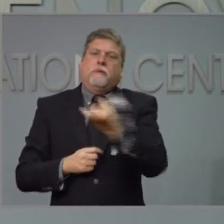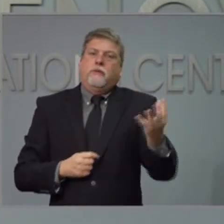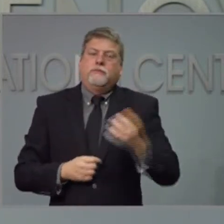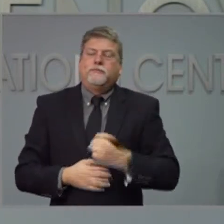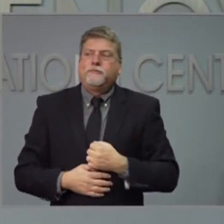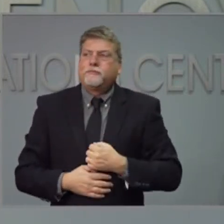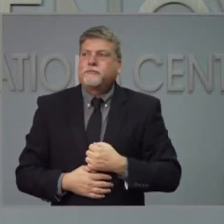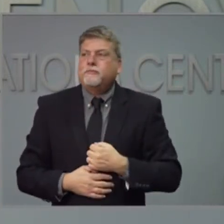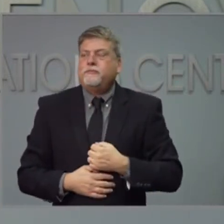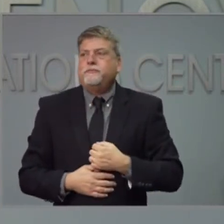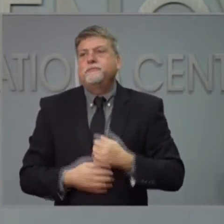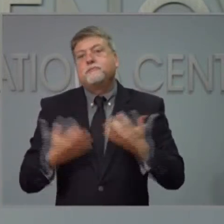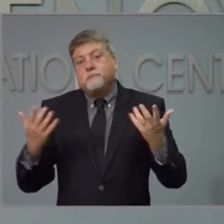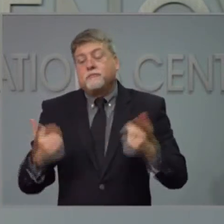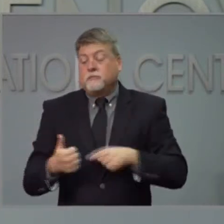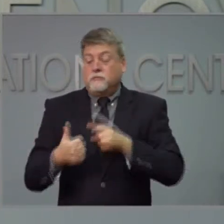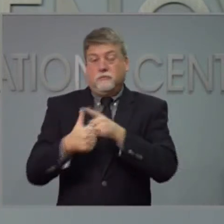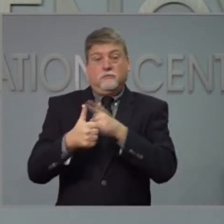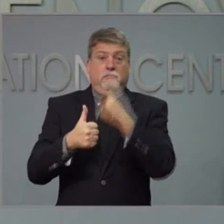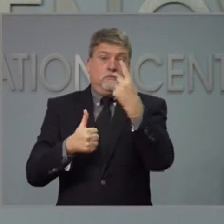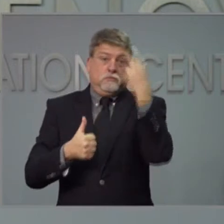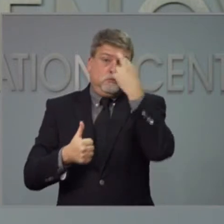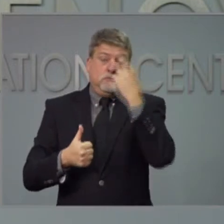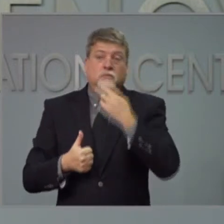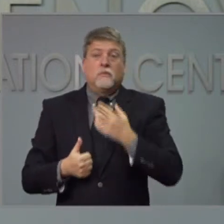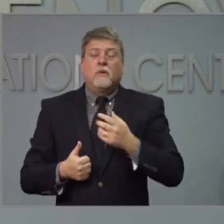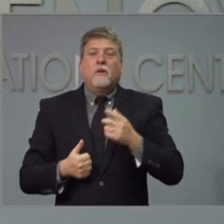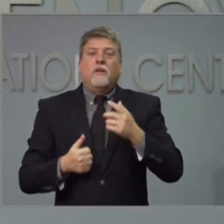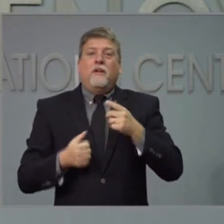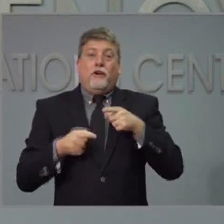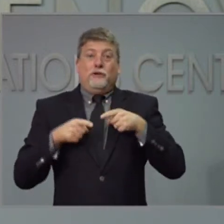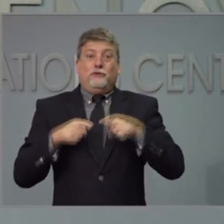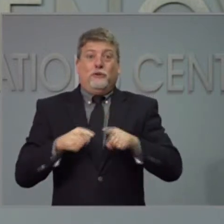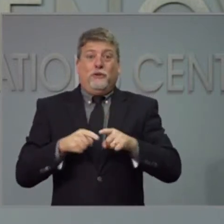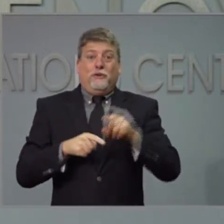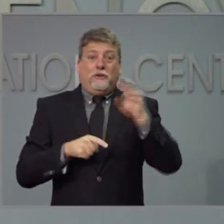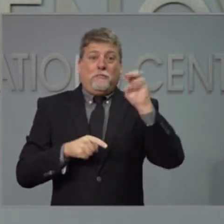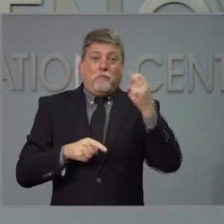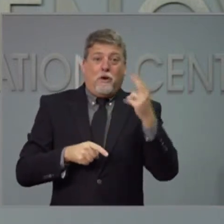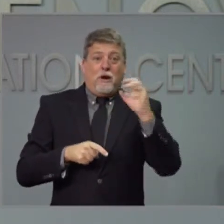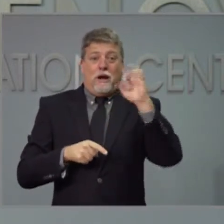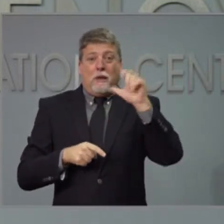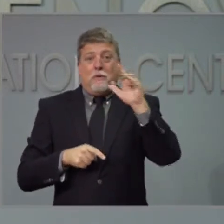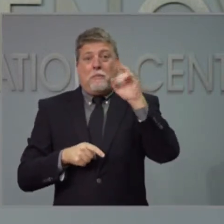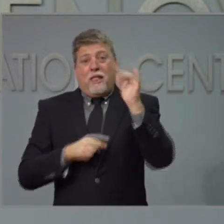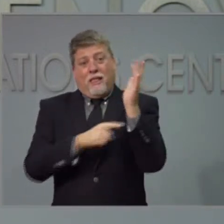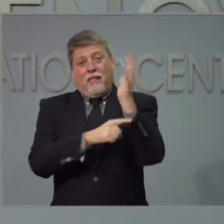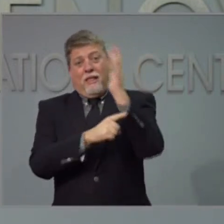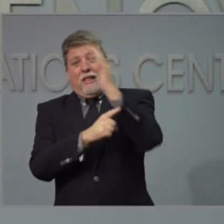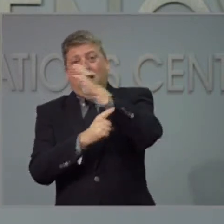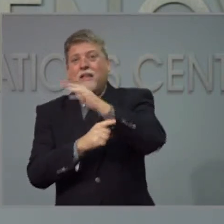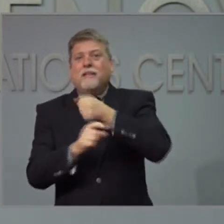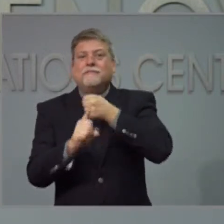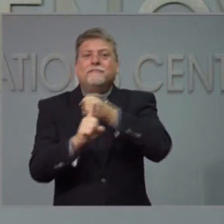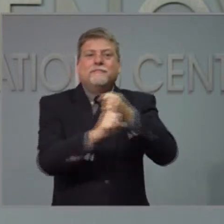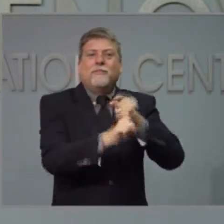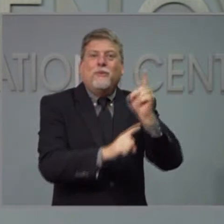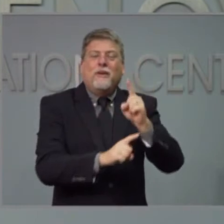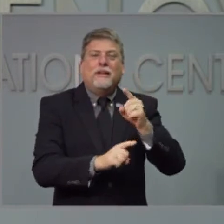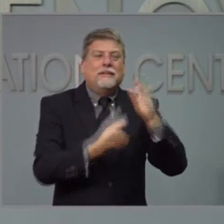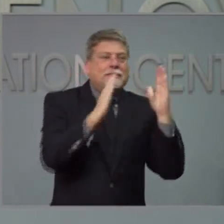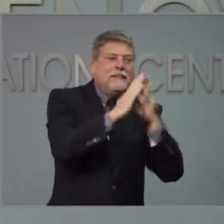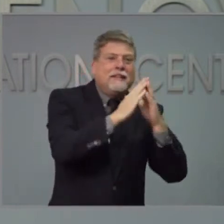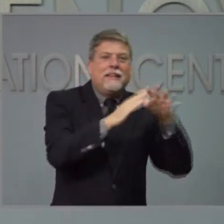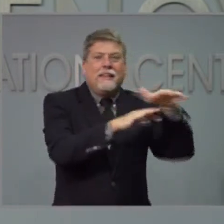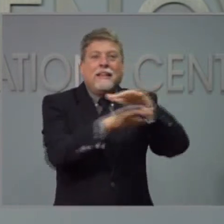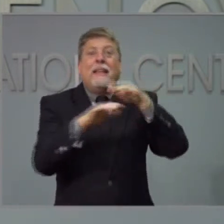I think there are communities that largely were spared earlier in the year. We didn't see as much spread earlier in the year, and now the virus